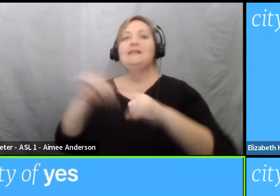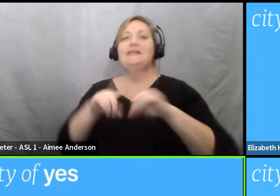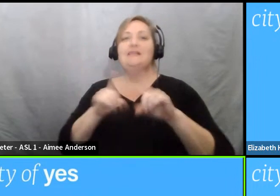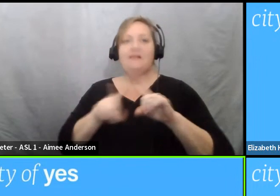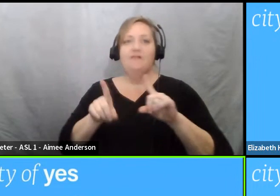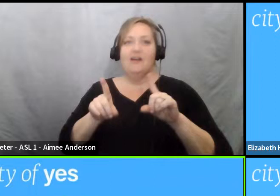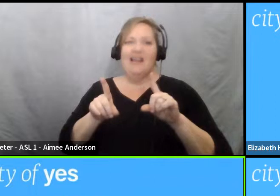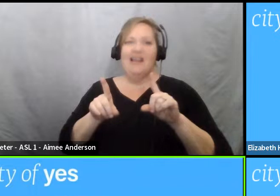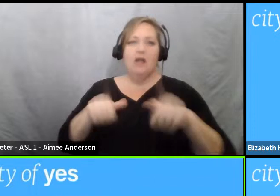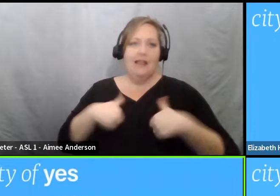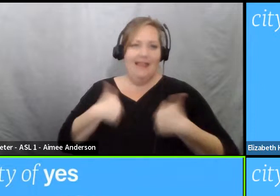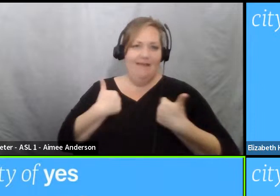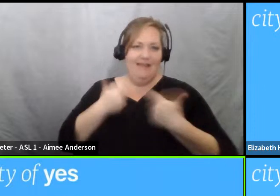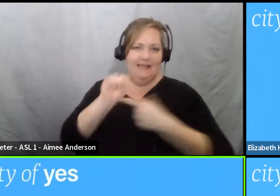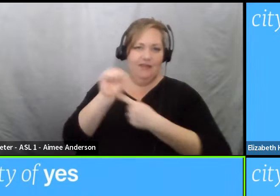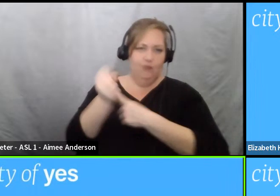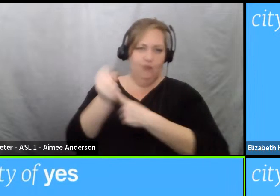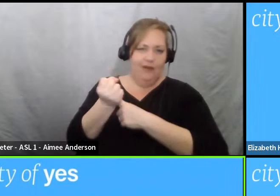basement apartments.